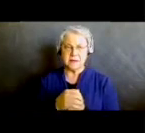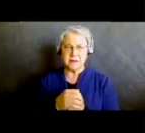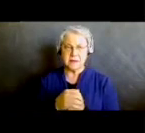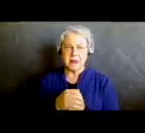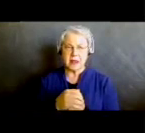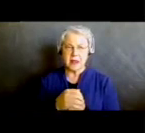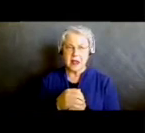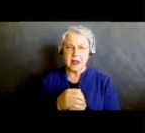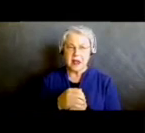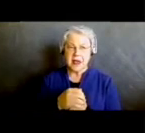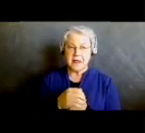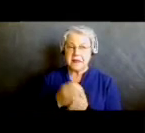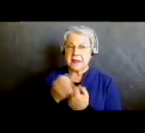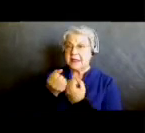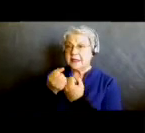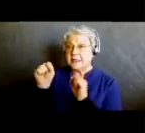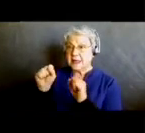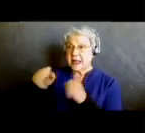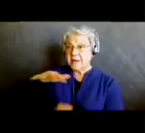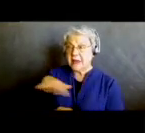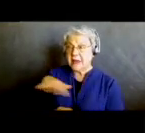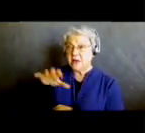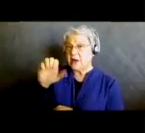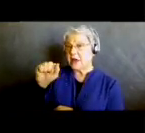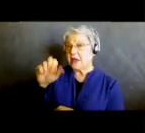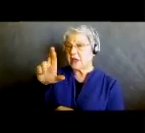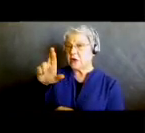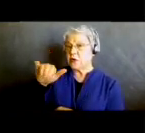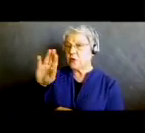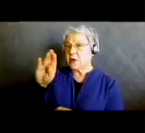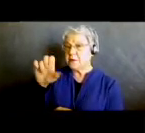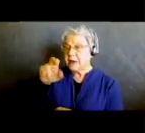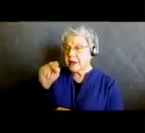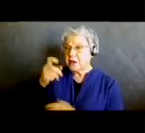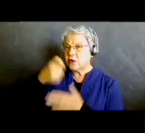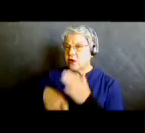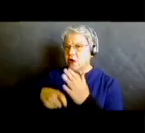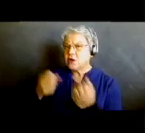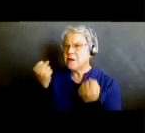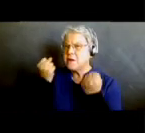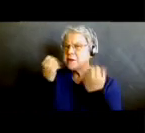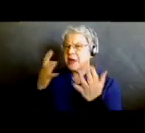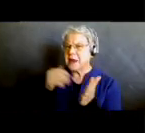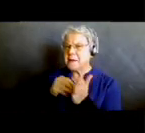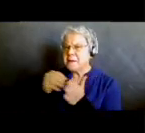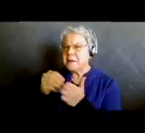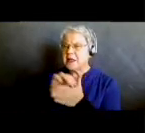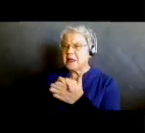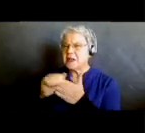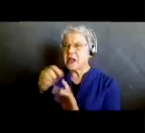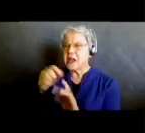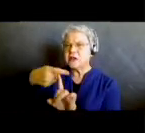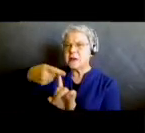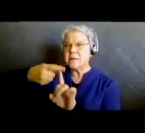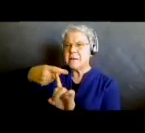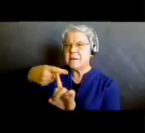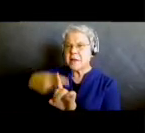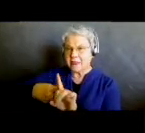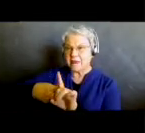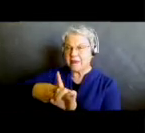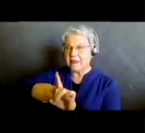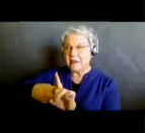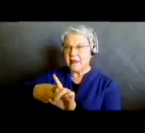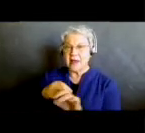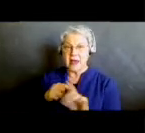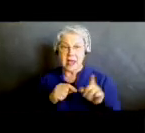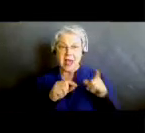Caribbean safe haven were running $30 million a month. And despite the scale of these operations, this was not depicted within